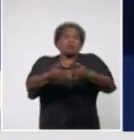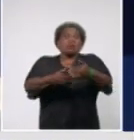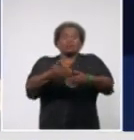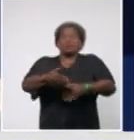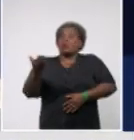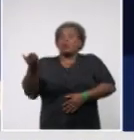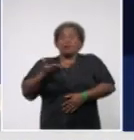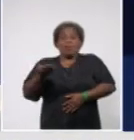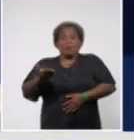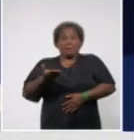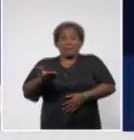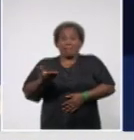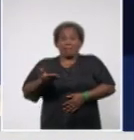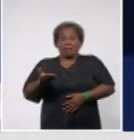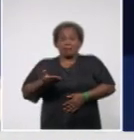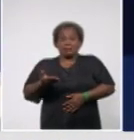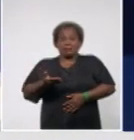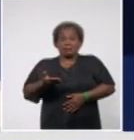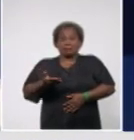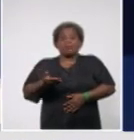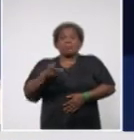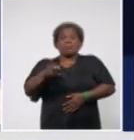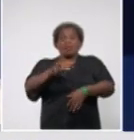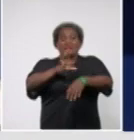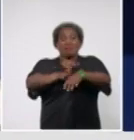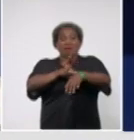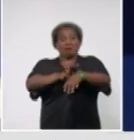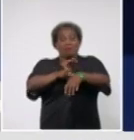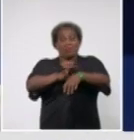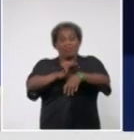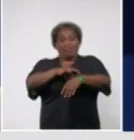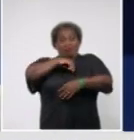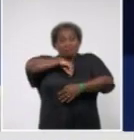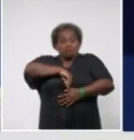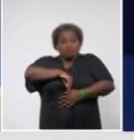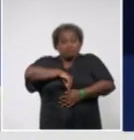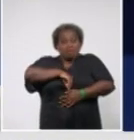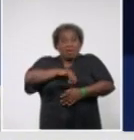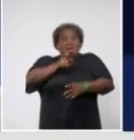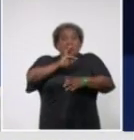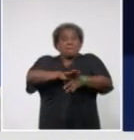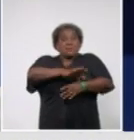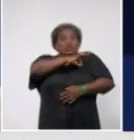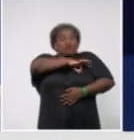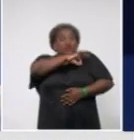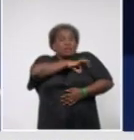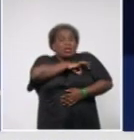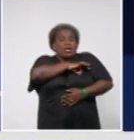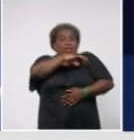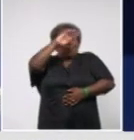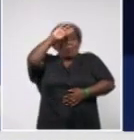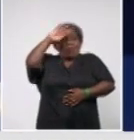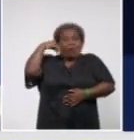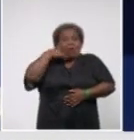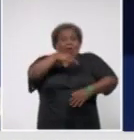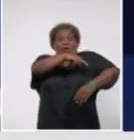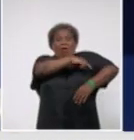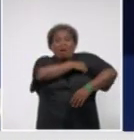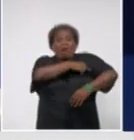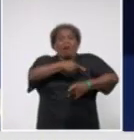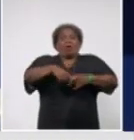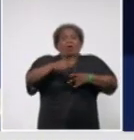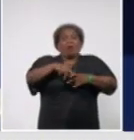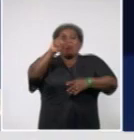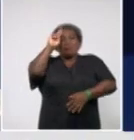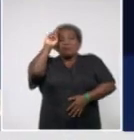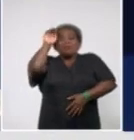the moment his symptoms appeared, then being admitted to hospital and treated in intensive